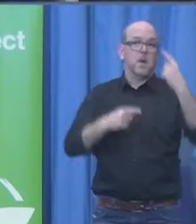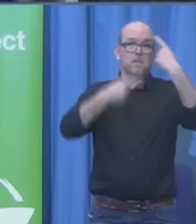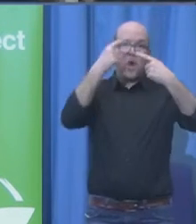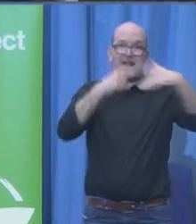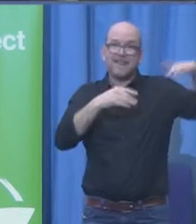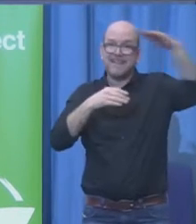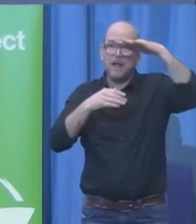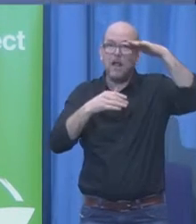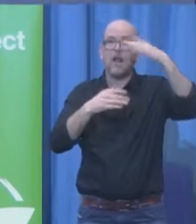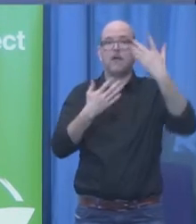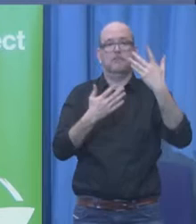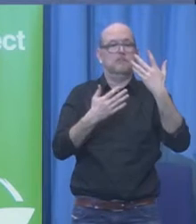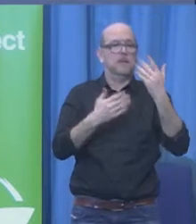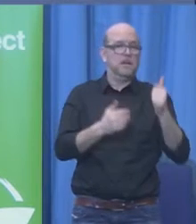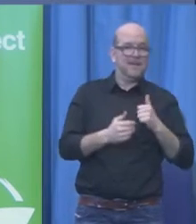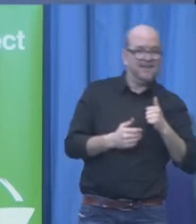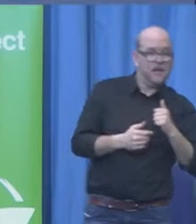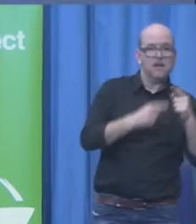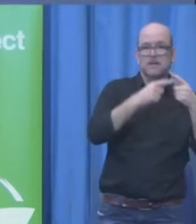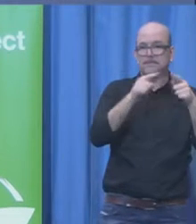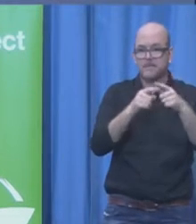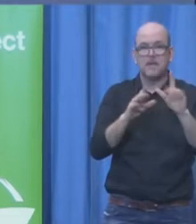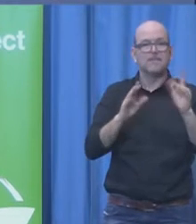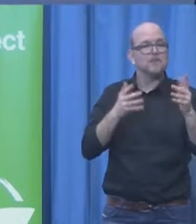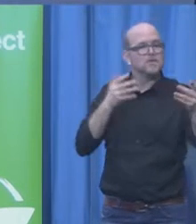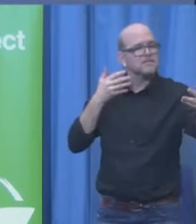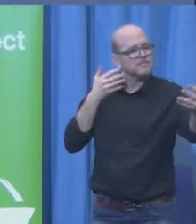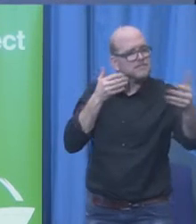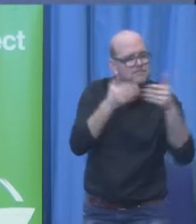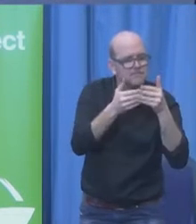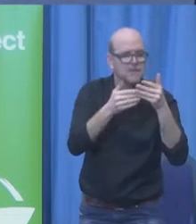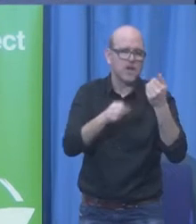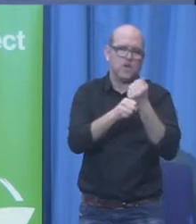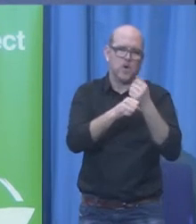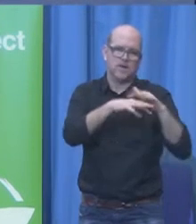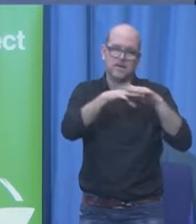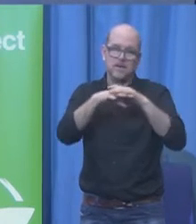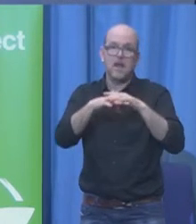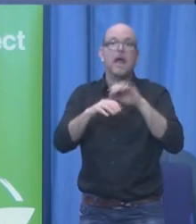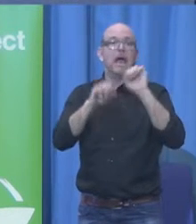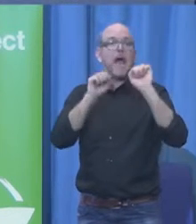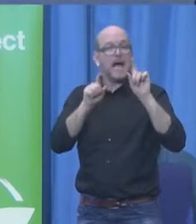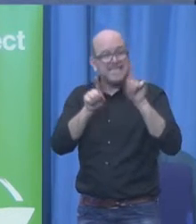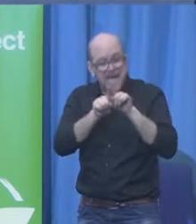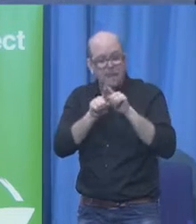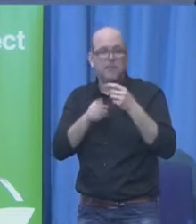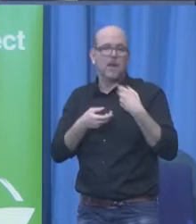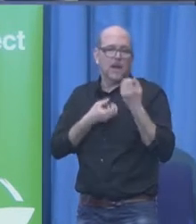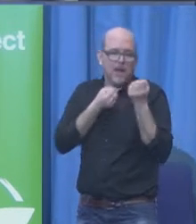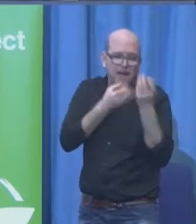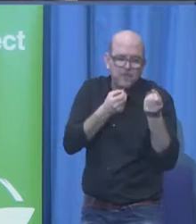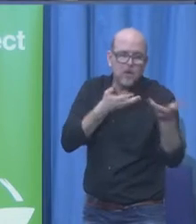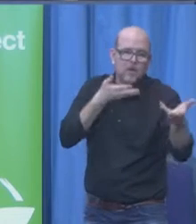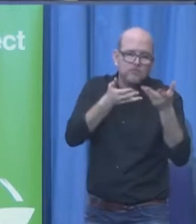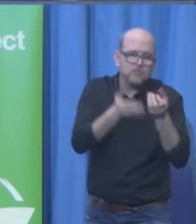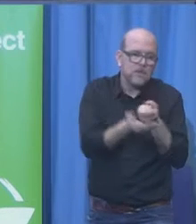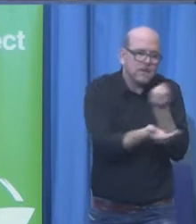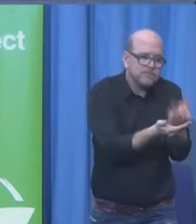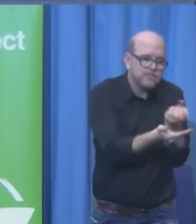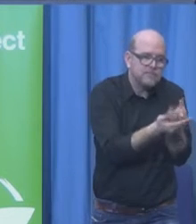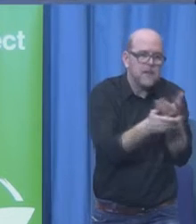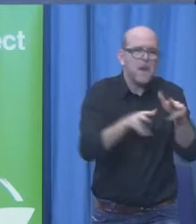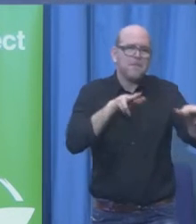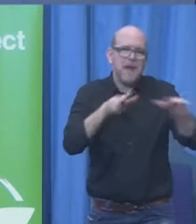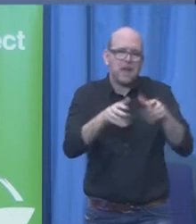Finally, we, through the support that we are providing to European level NGOs, so to civil